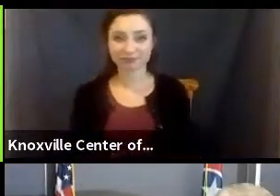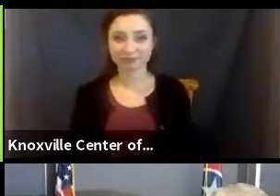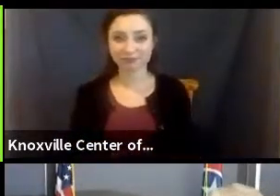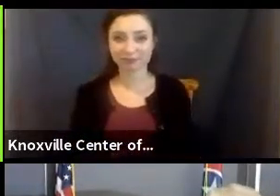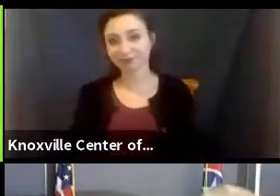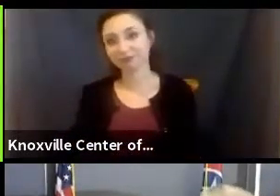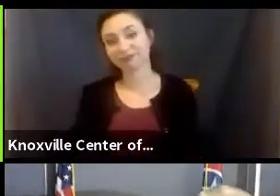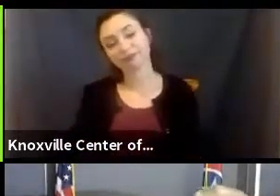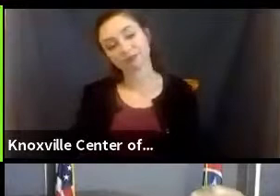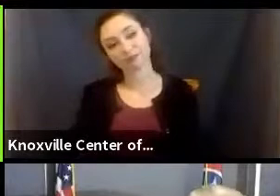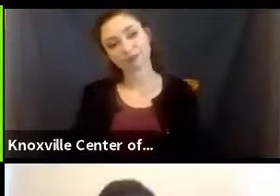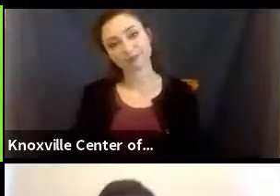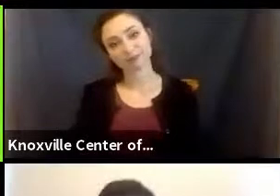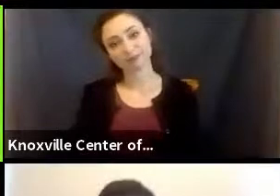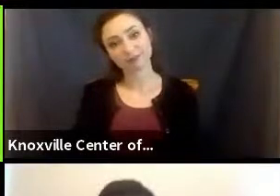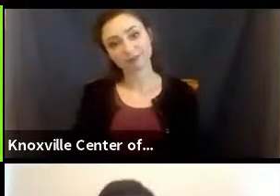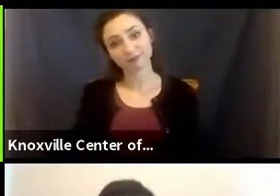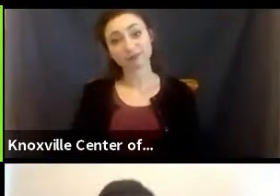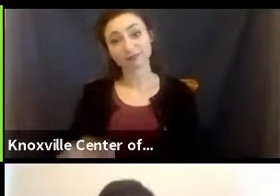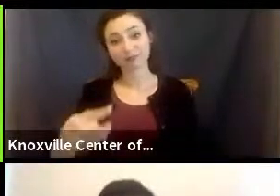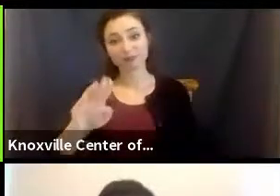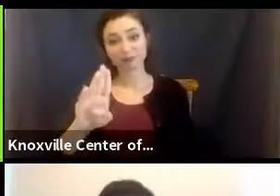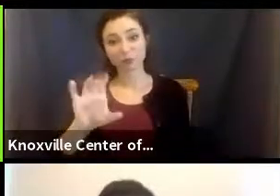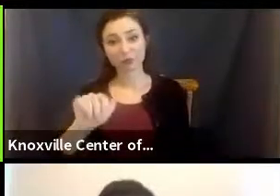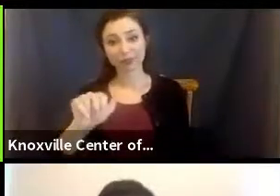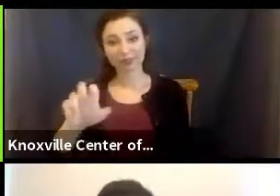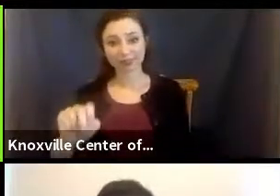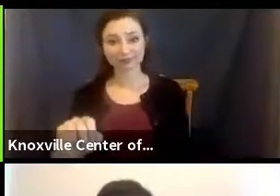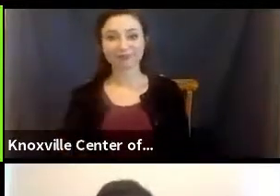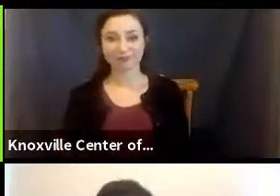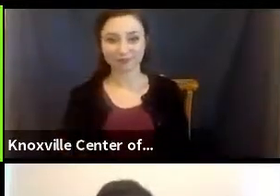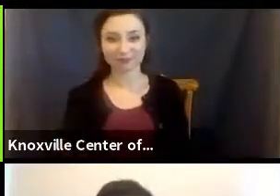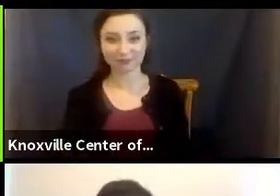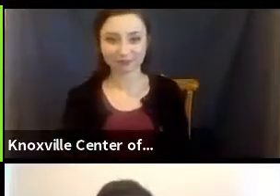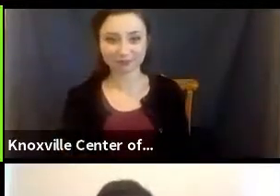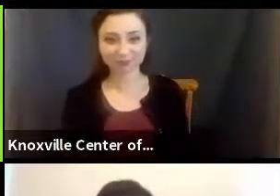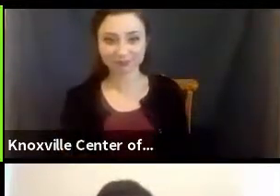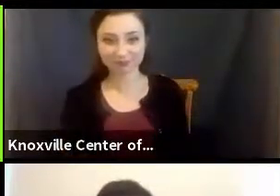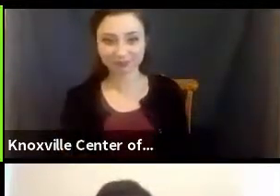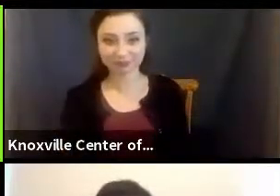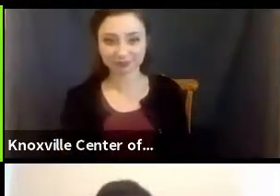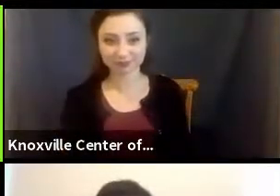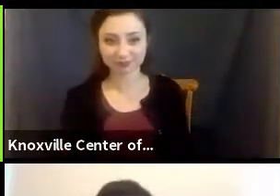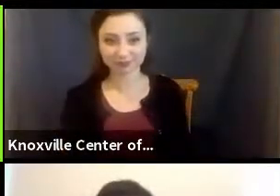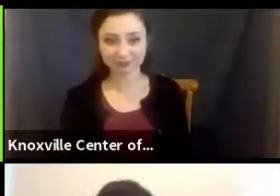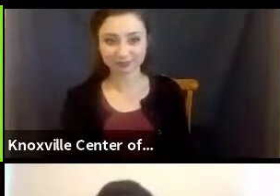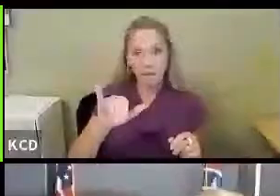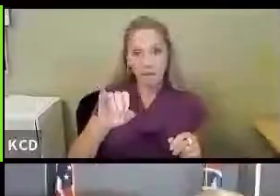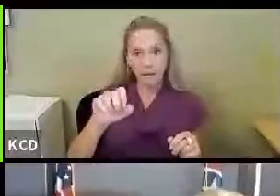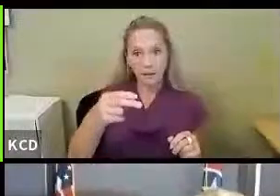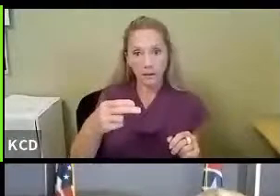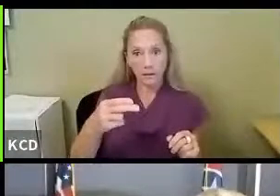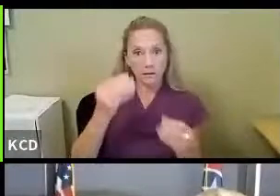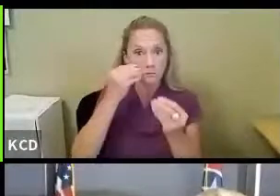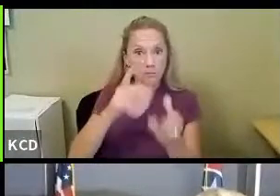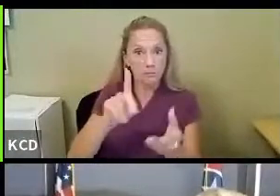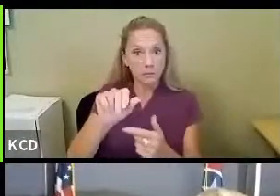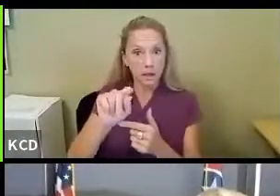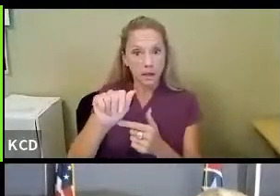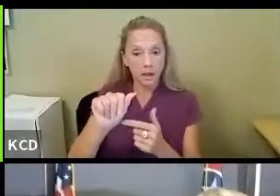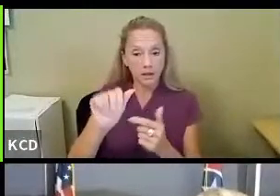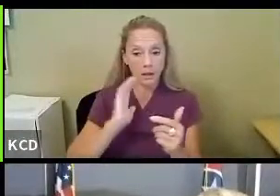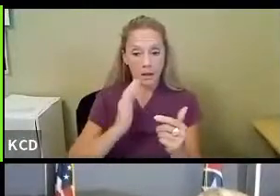And I think when we've looked at Dr. Shamia's data, comparing us to the other large